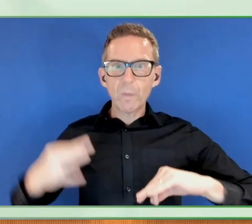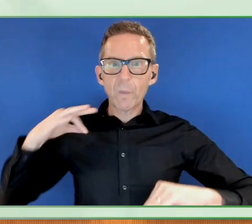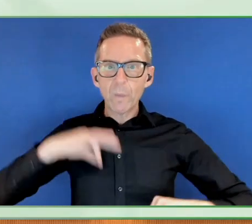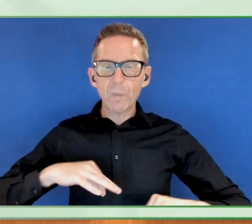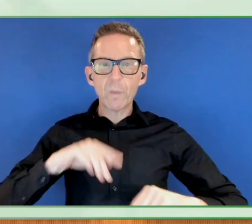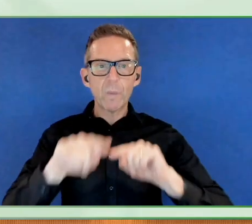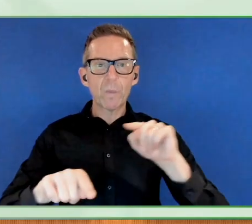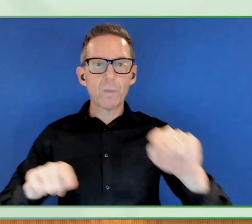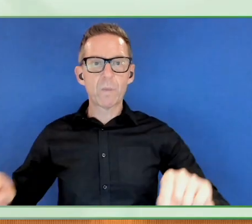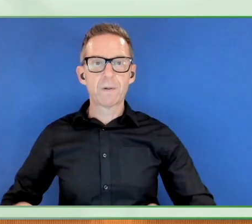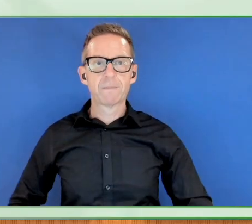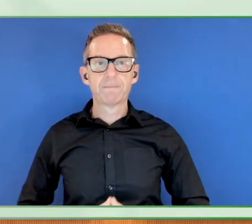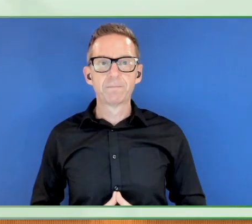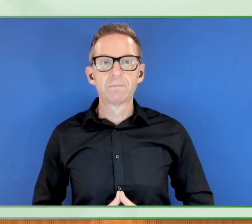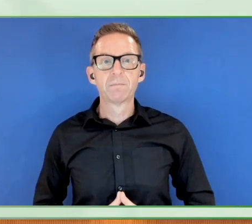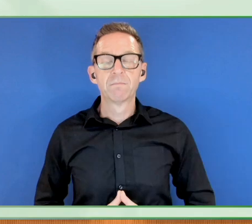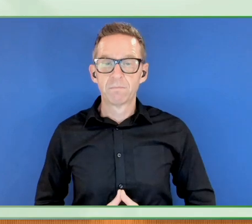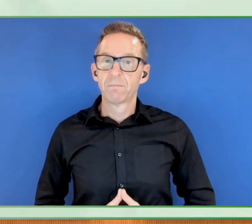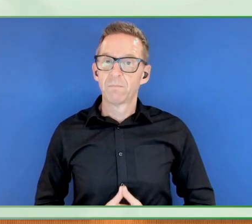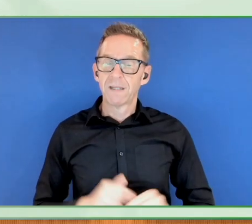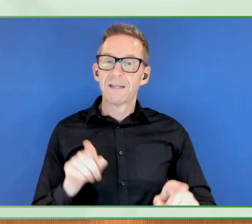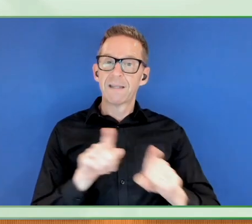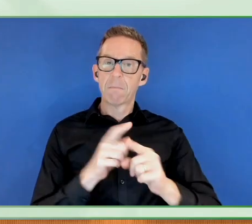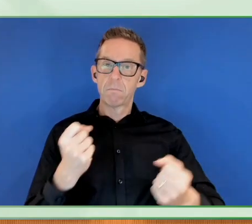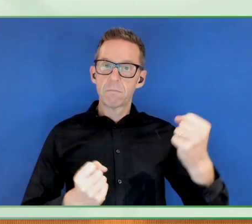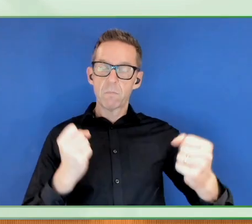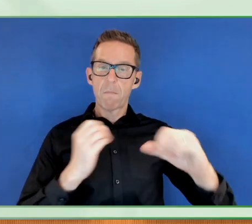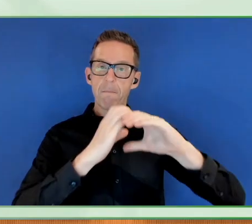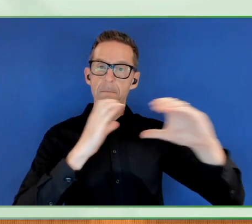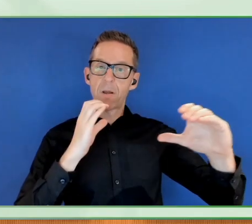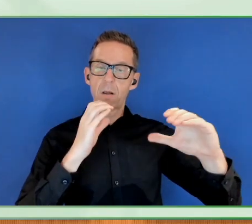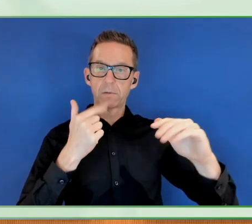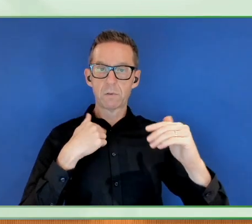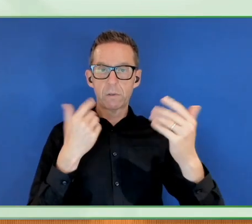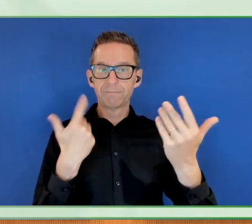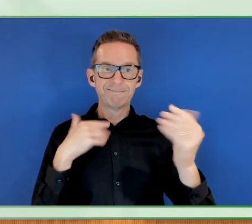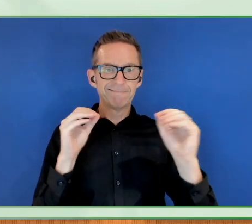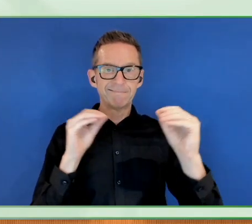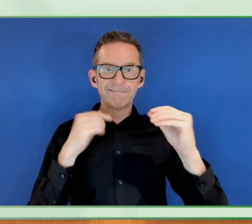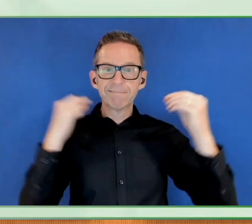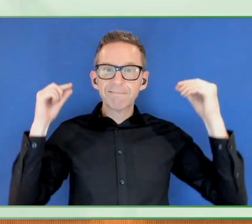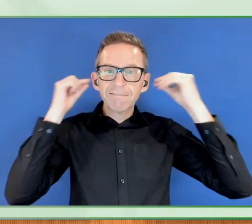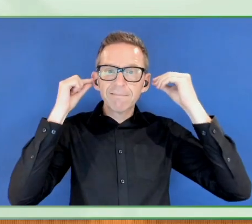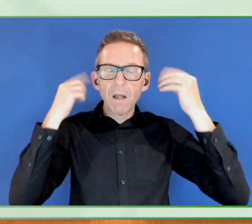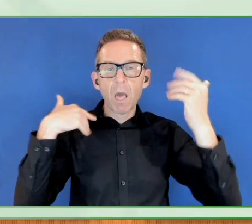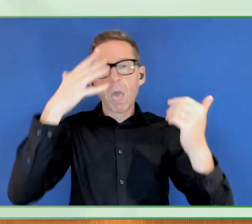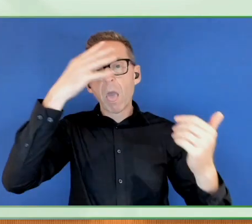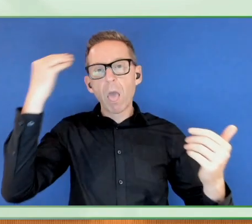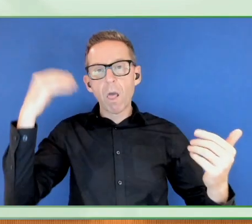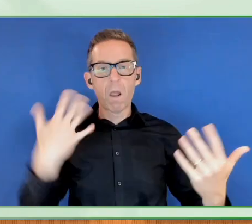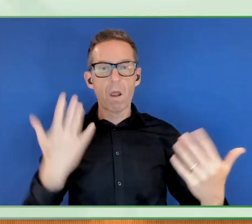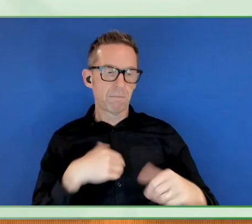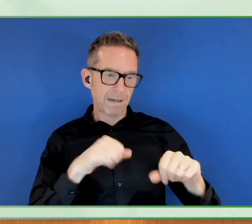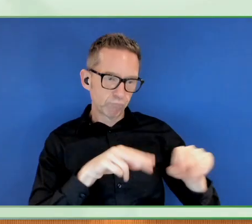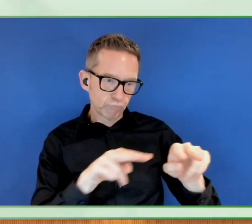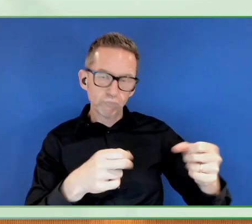without headphones, then the captions will be useful. For, I guess many of you have had a great use of the captioning of me speaking